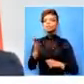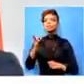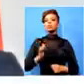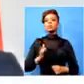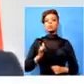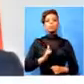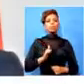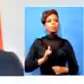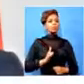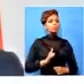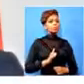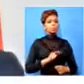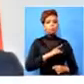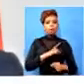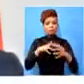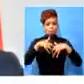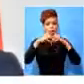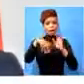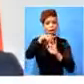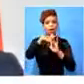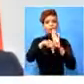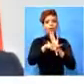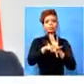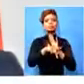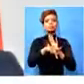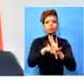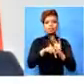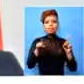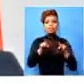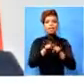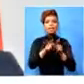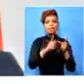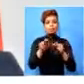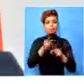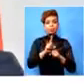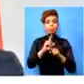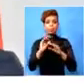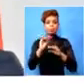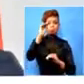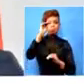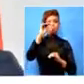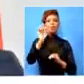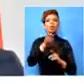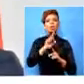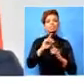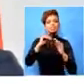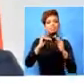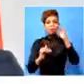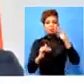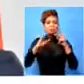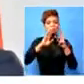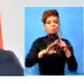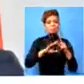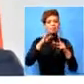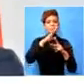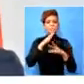economic policy that addresses their conditions of high levels of inequality, poverty,